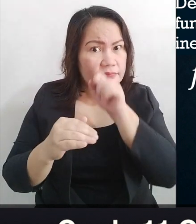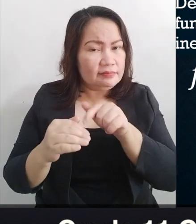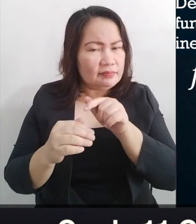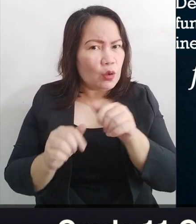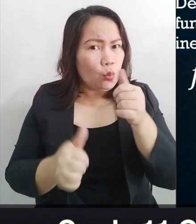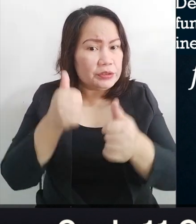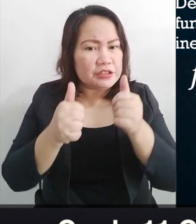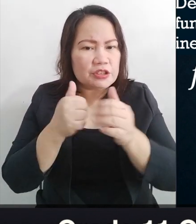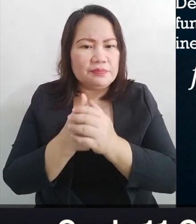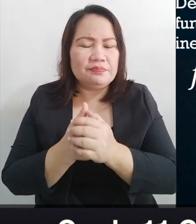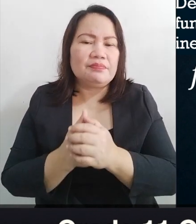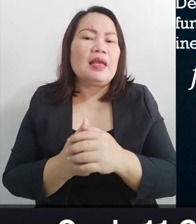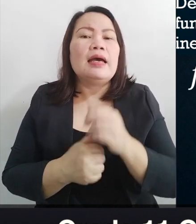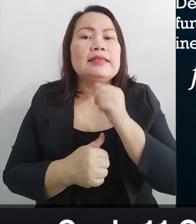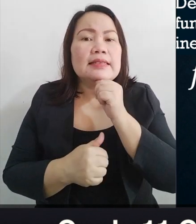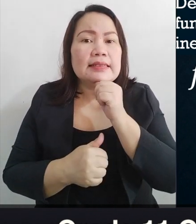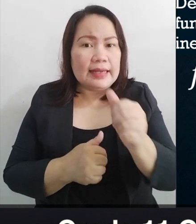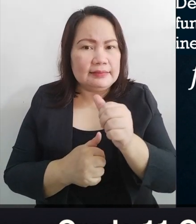x?